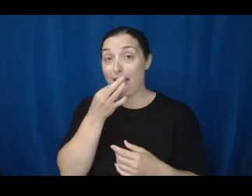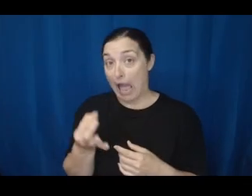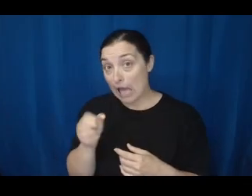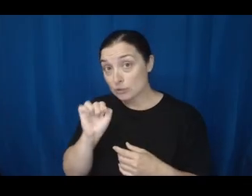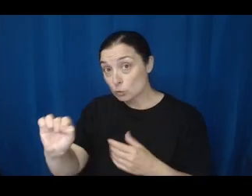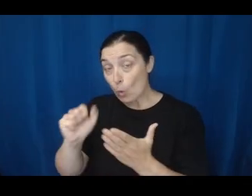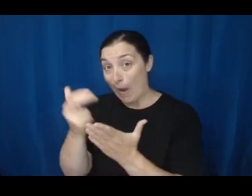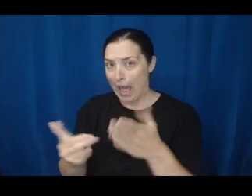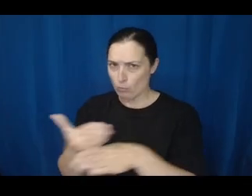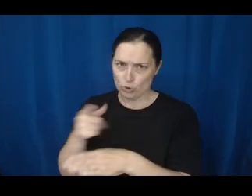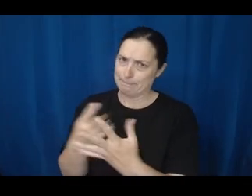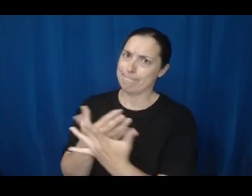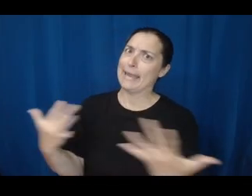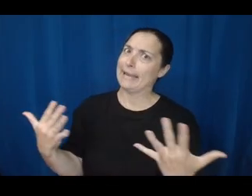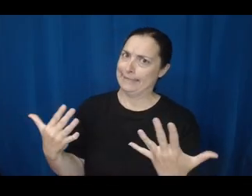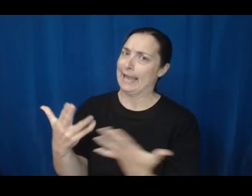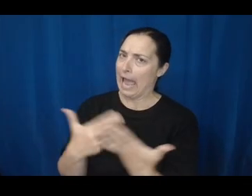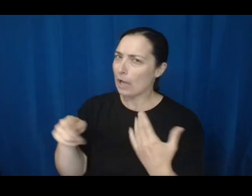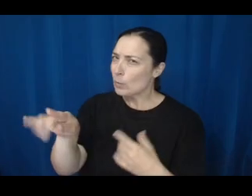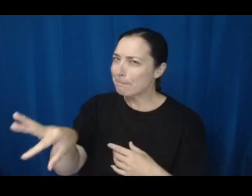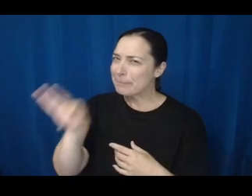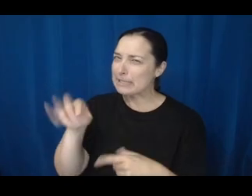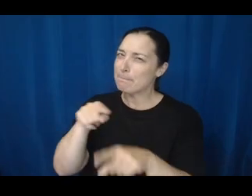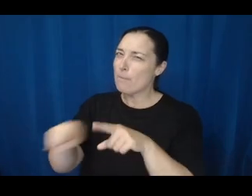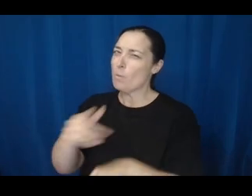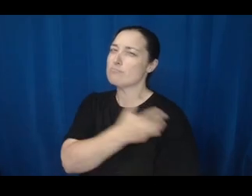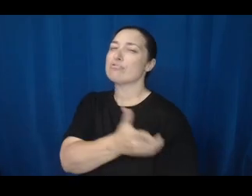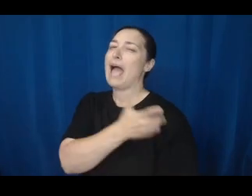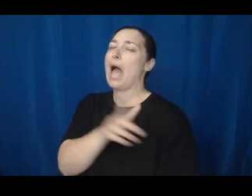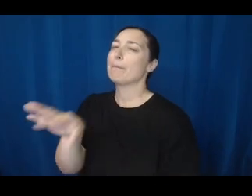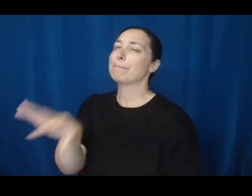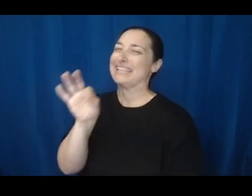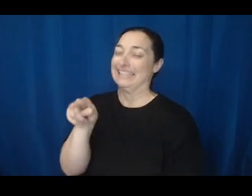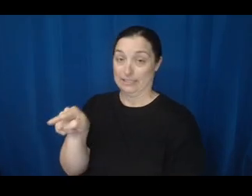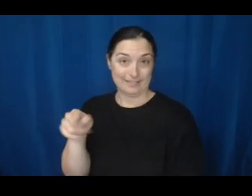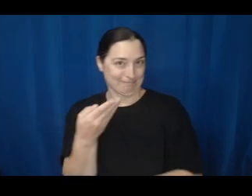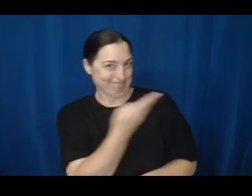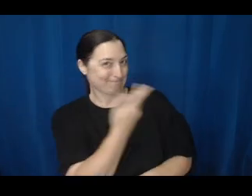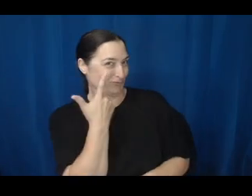has many, to pick up one that he's proudest, and he said, it's this one.